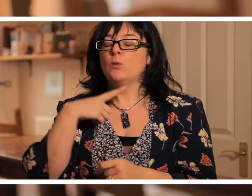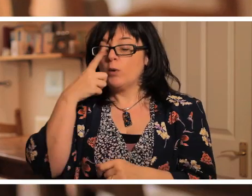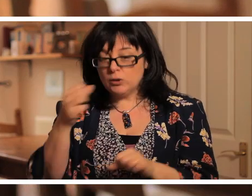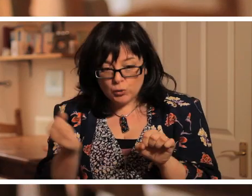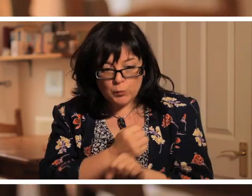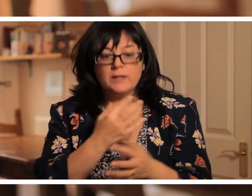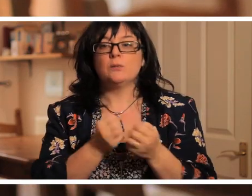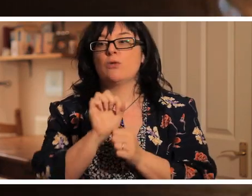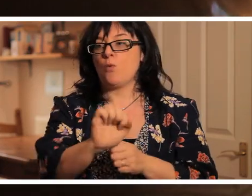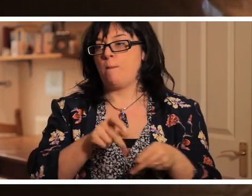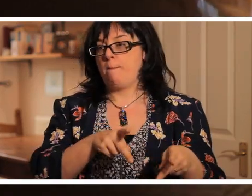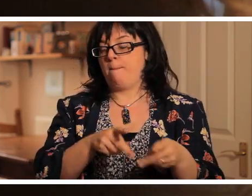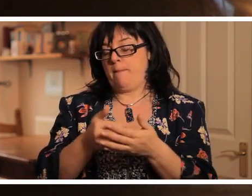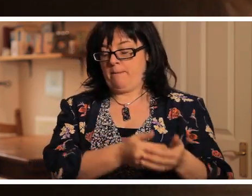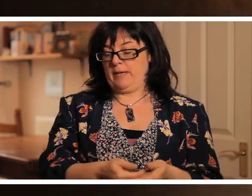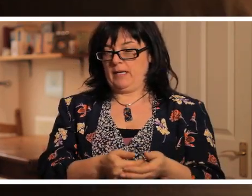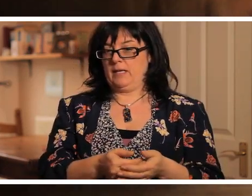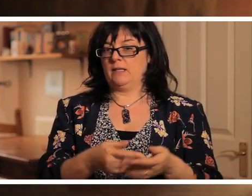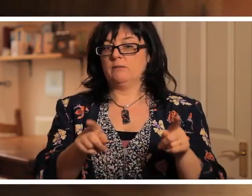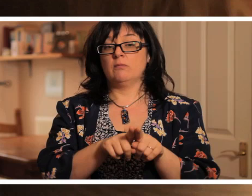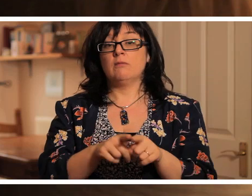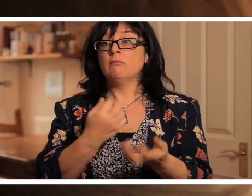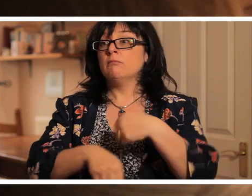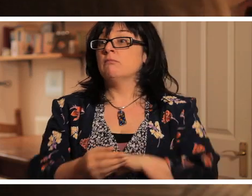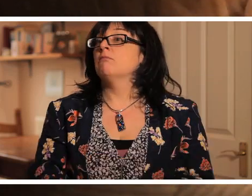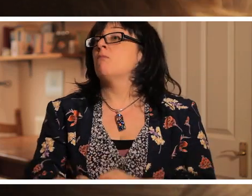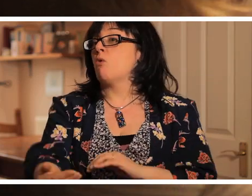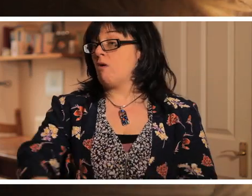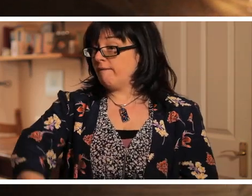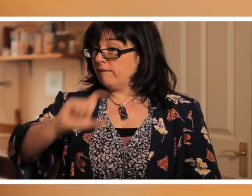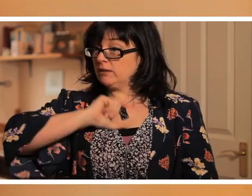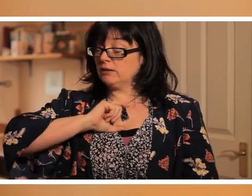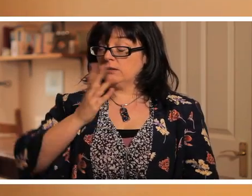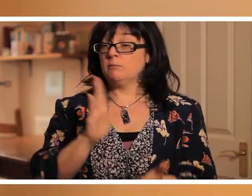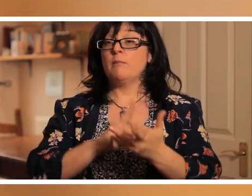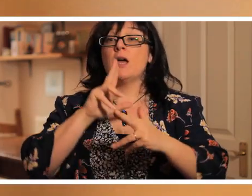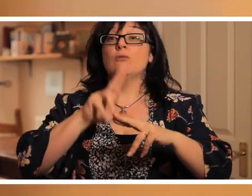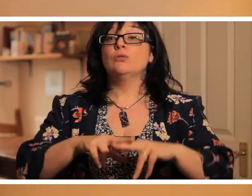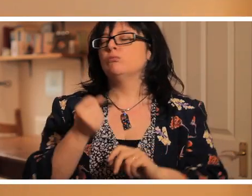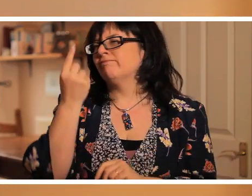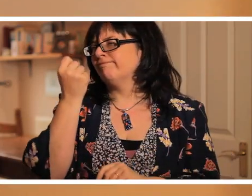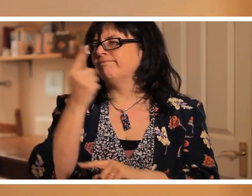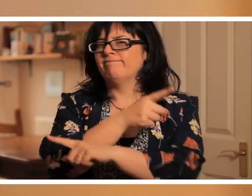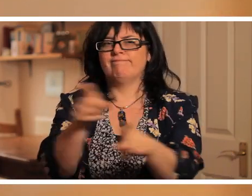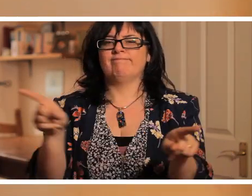and communicated with effectively from the moment she was born. You can do this too with your baby.